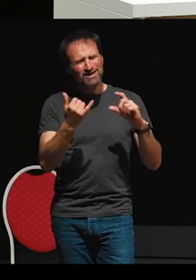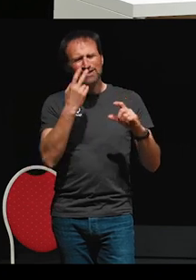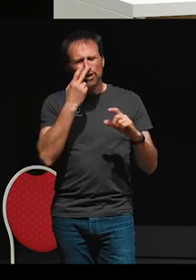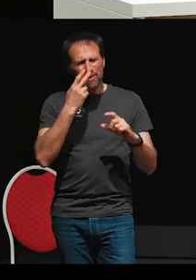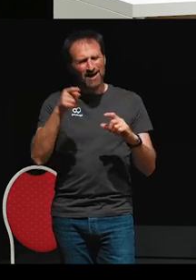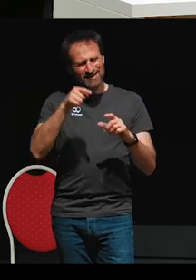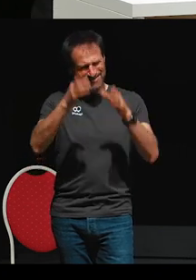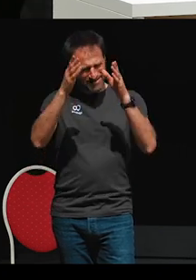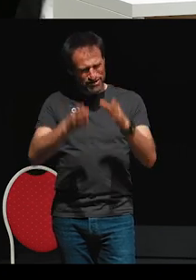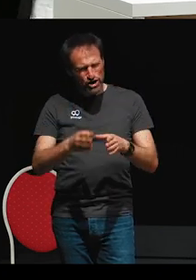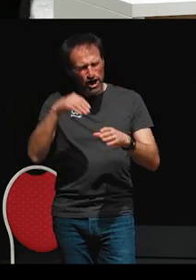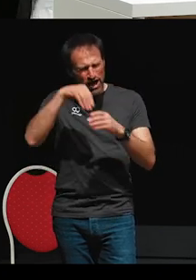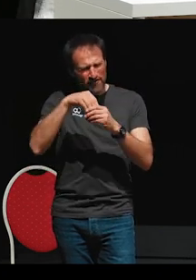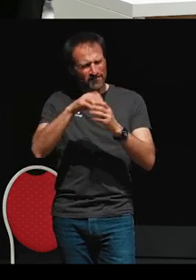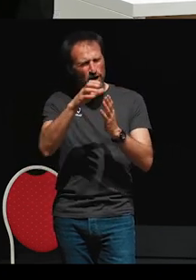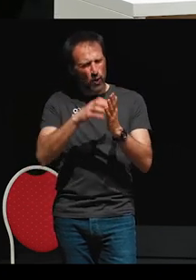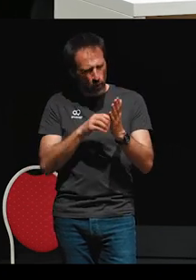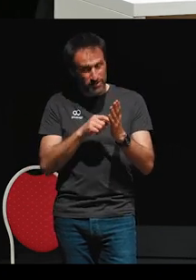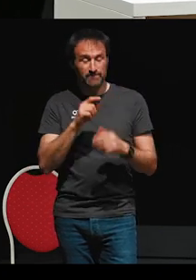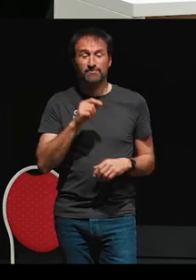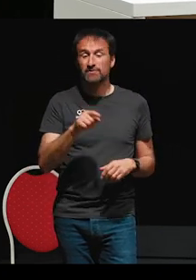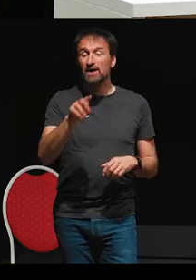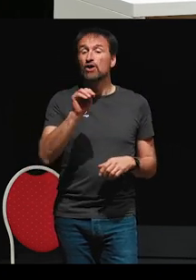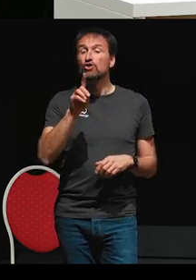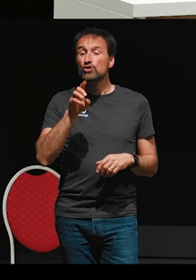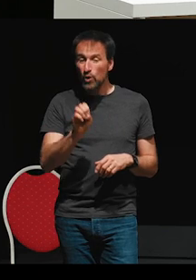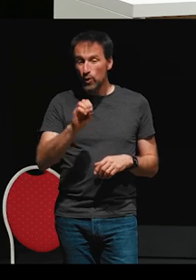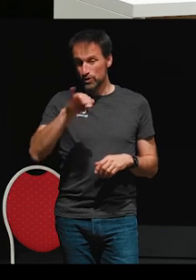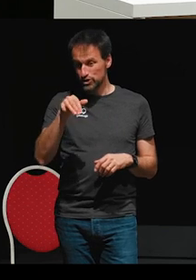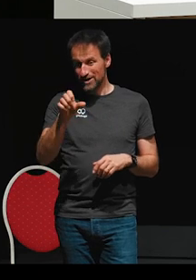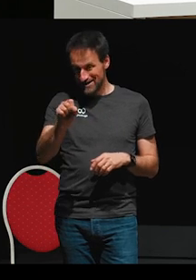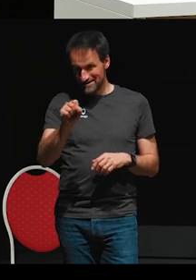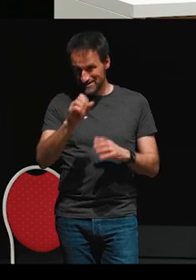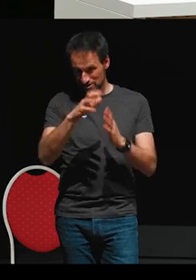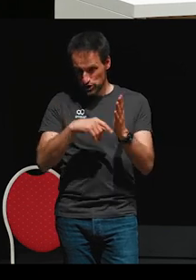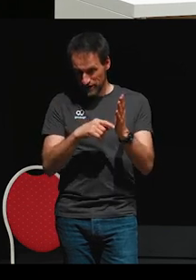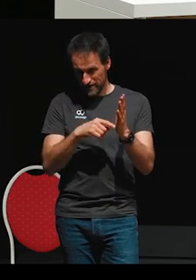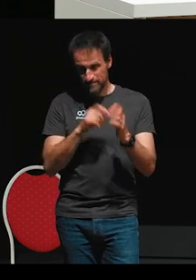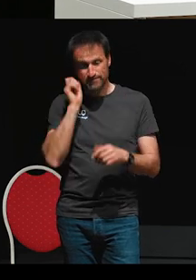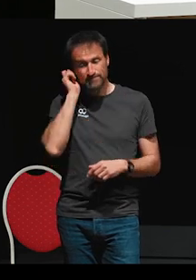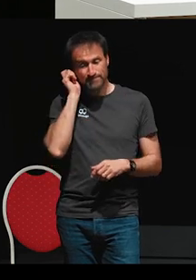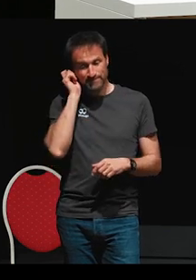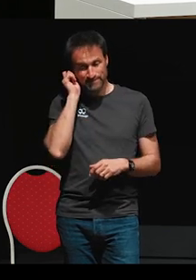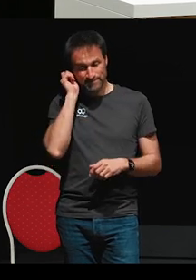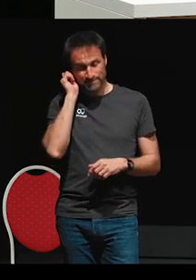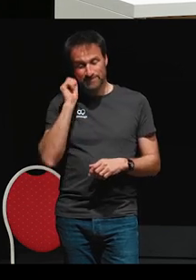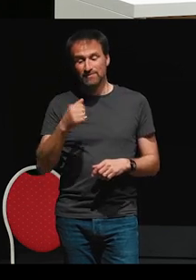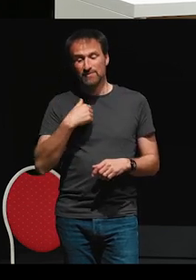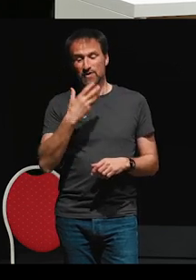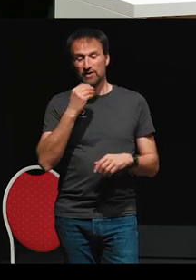server. So this is a Node.js server. I would like to start with